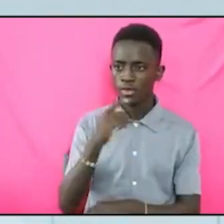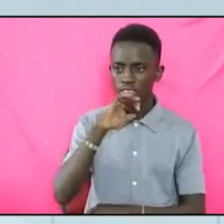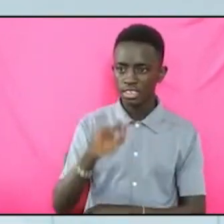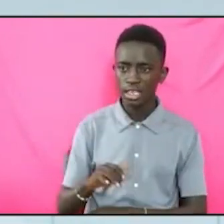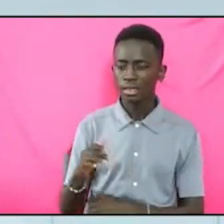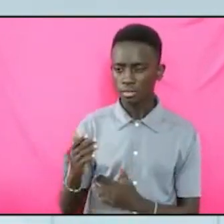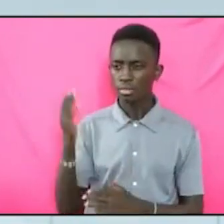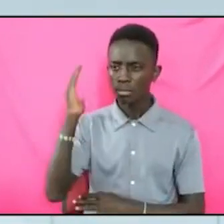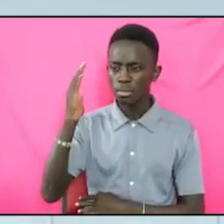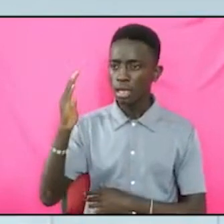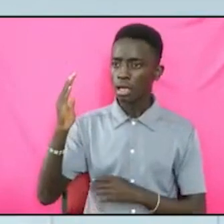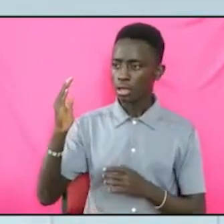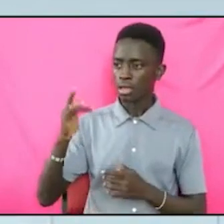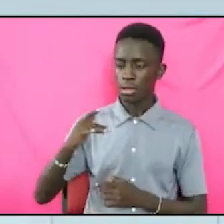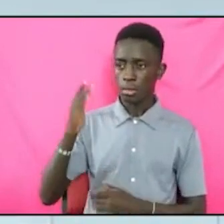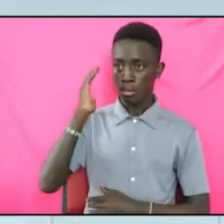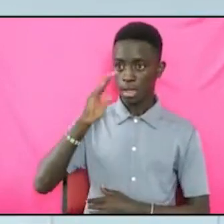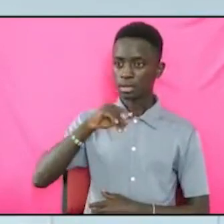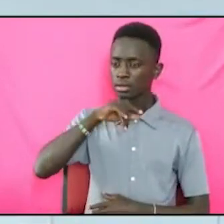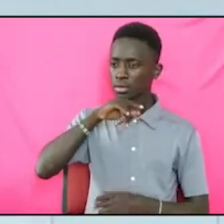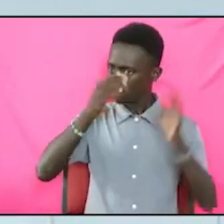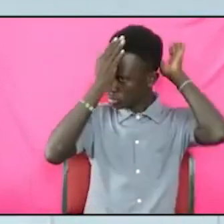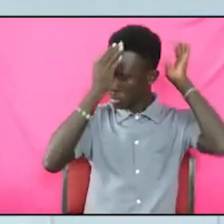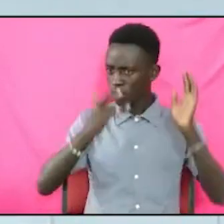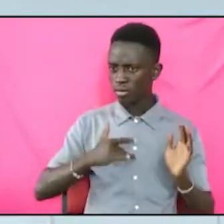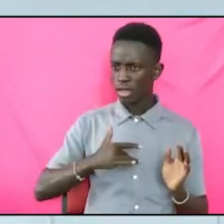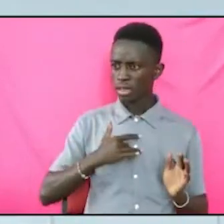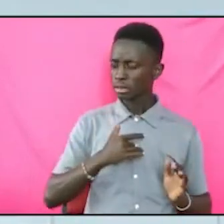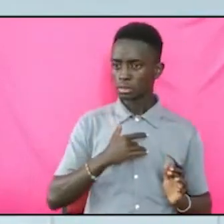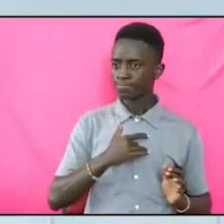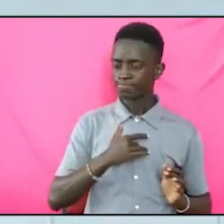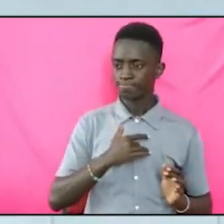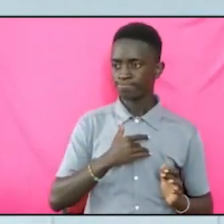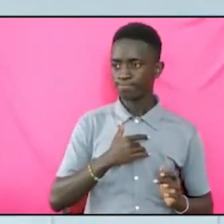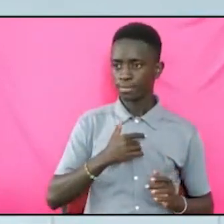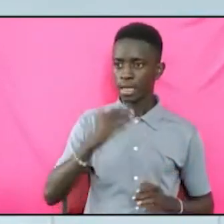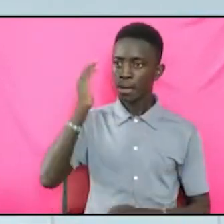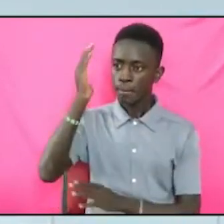it includes him. And he wrote and said, I love Idi Amin.